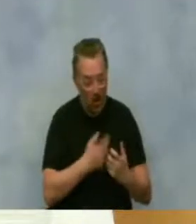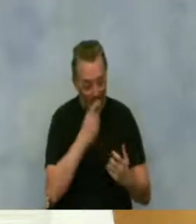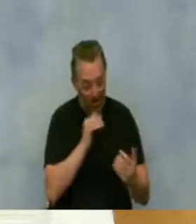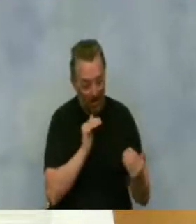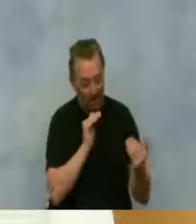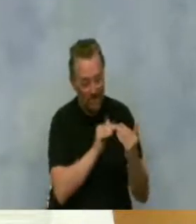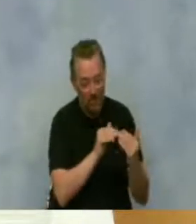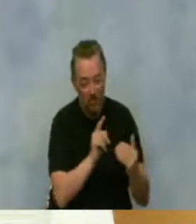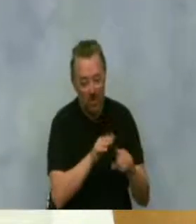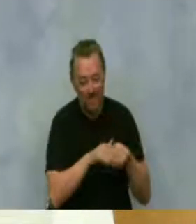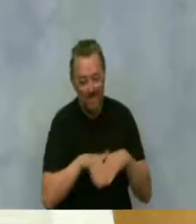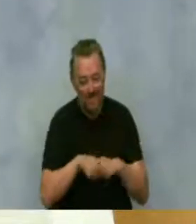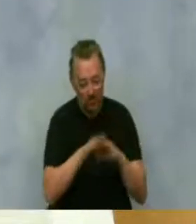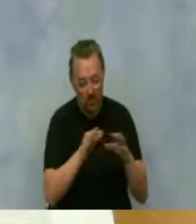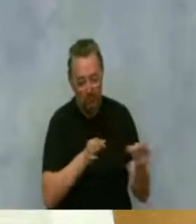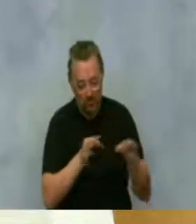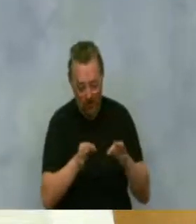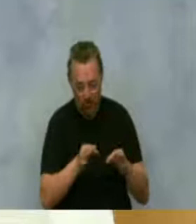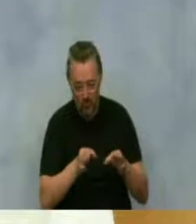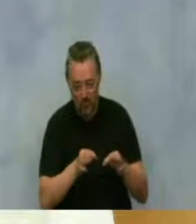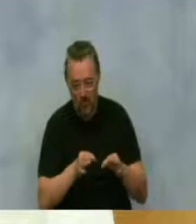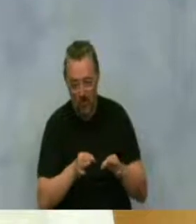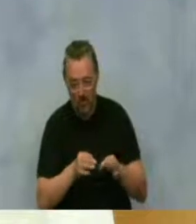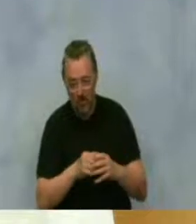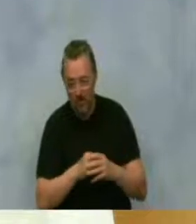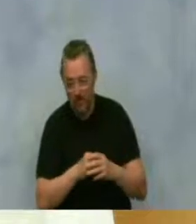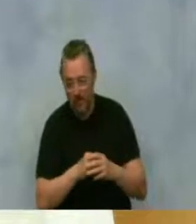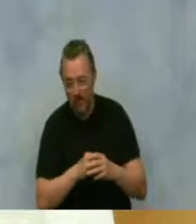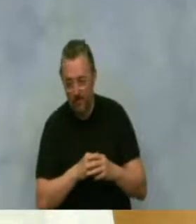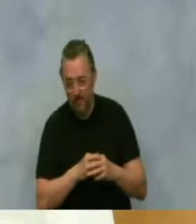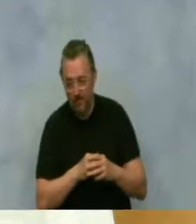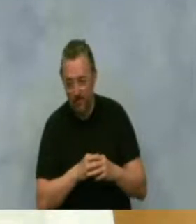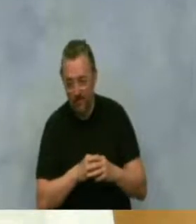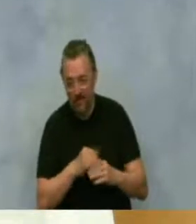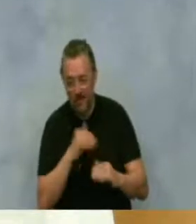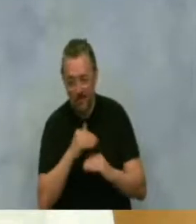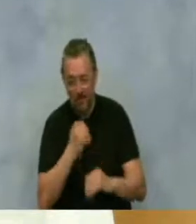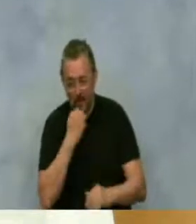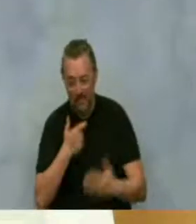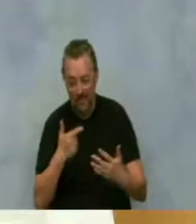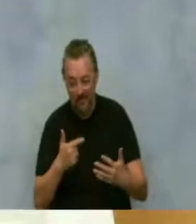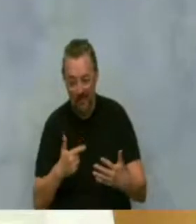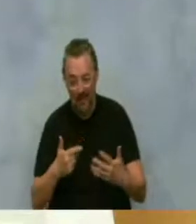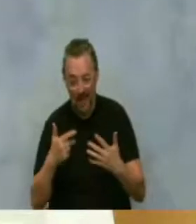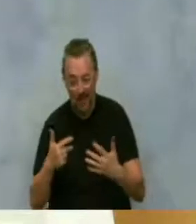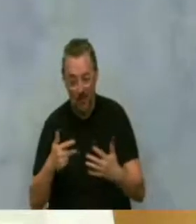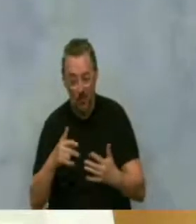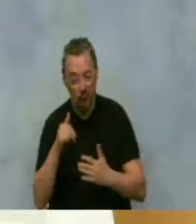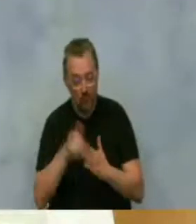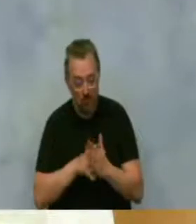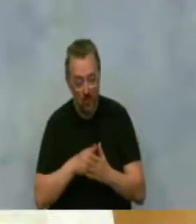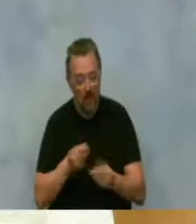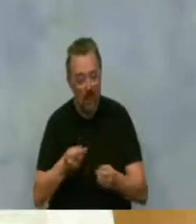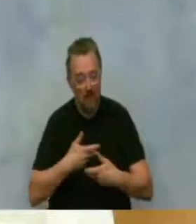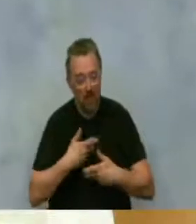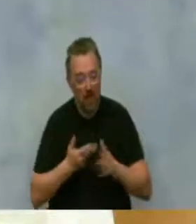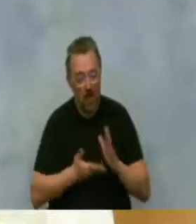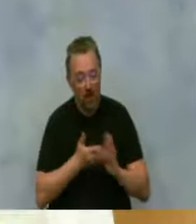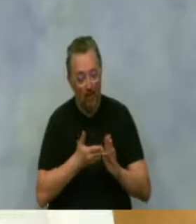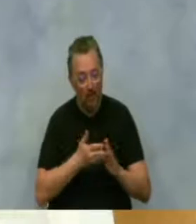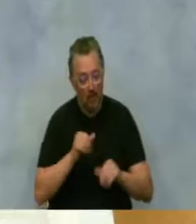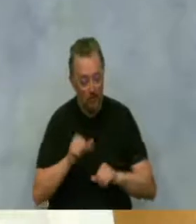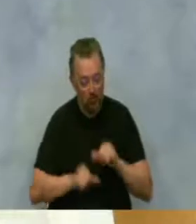strategy and the revised grant levels that are in place. Sections 7 and 8 of the report provide an update on the progress made